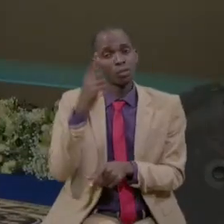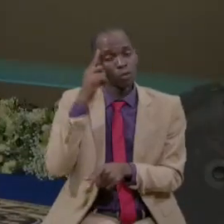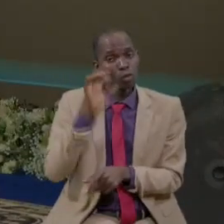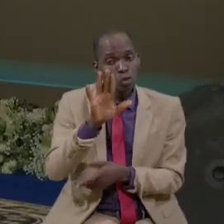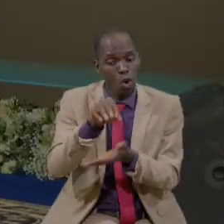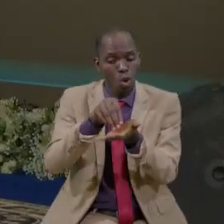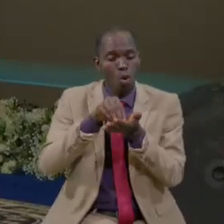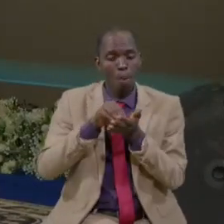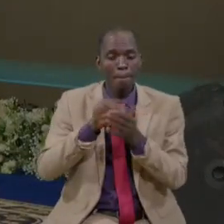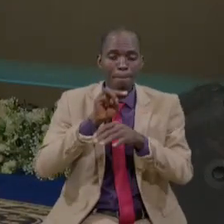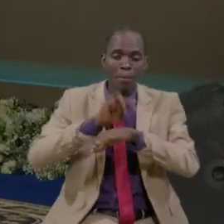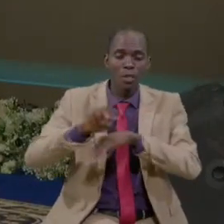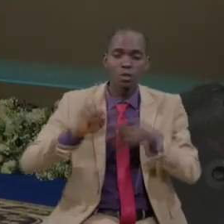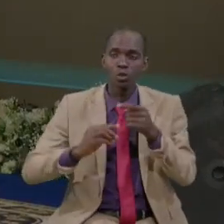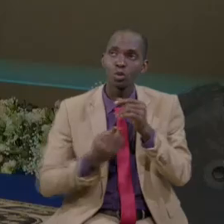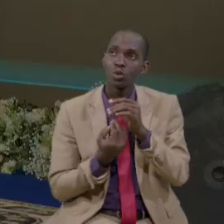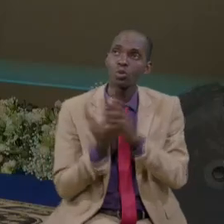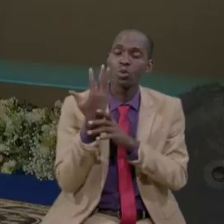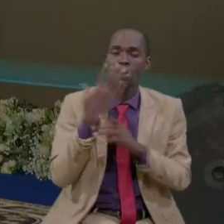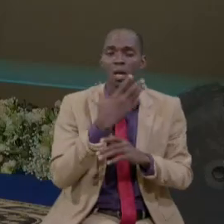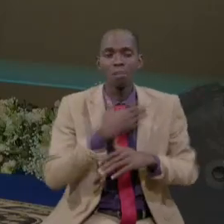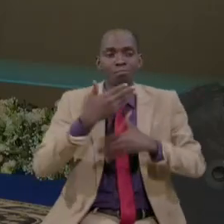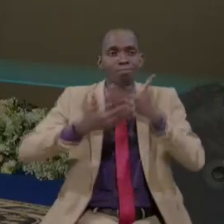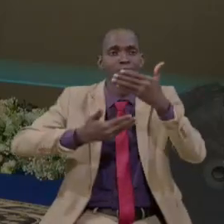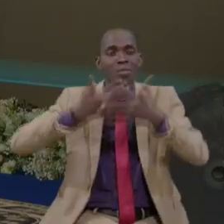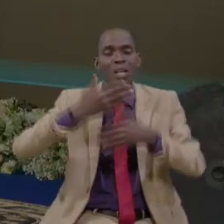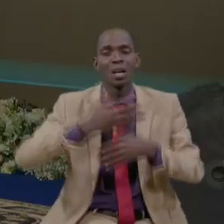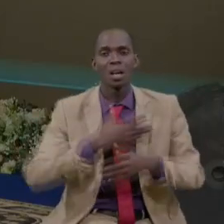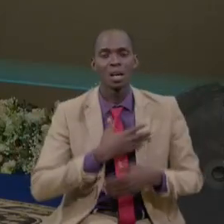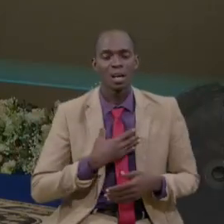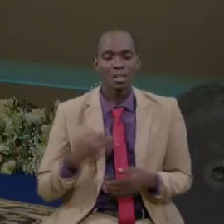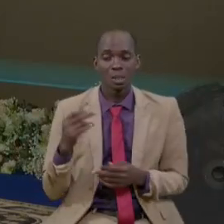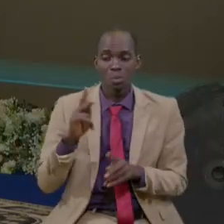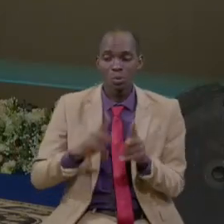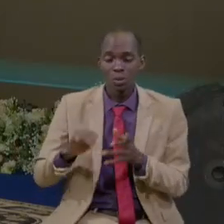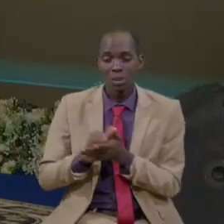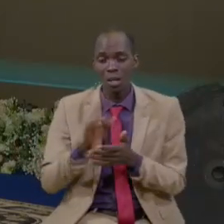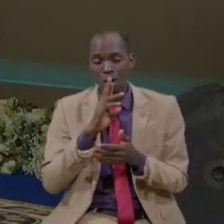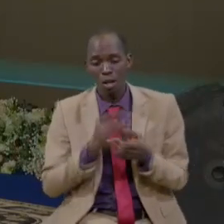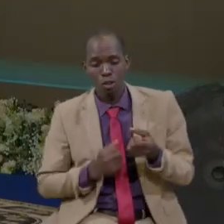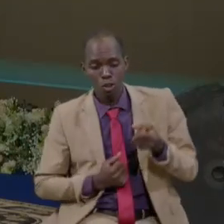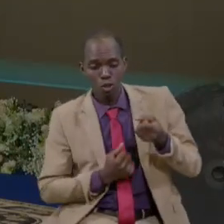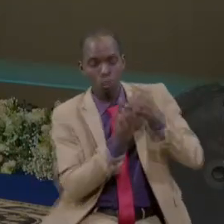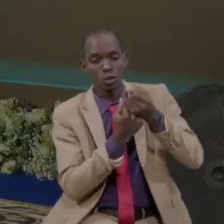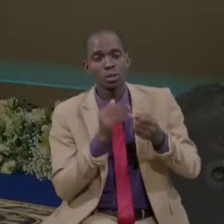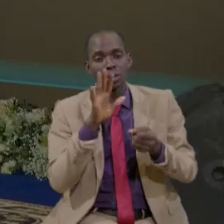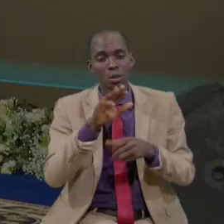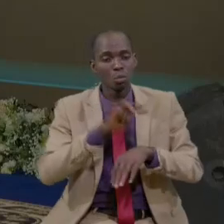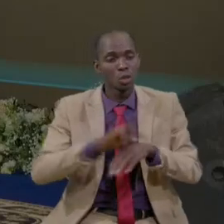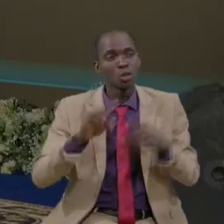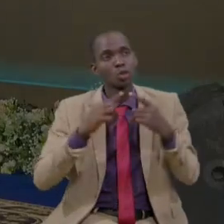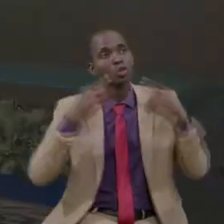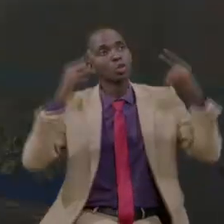the people that are growing the ministry, they're going on their way to hell. Restore them. That's what